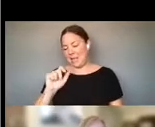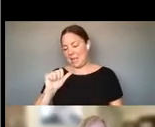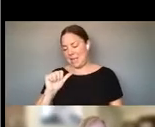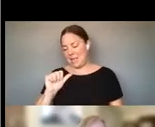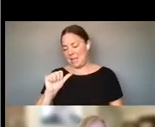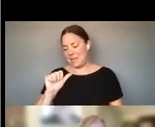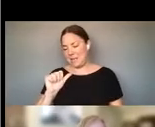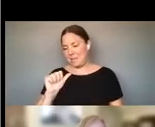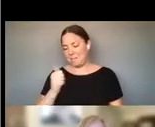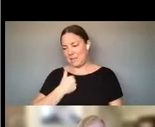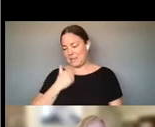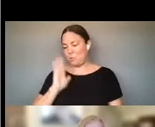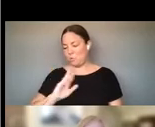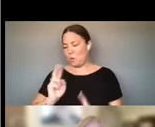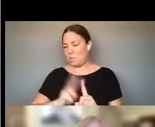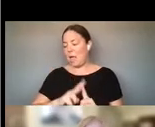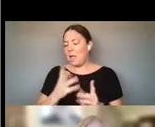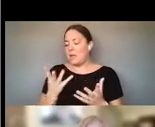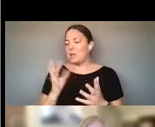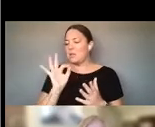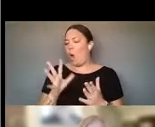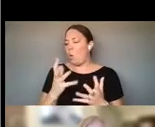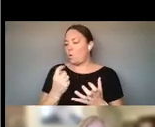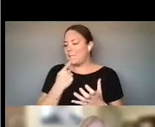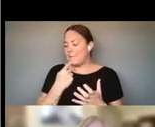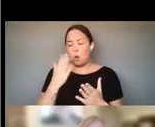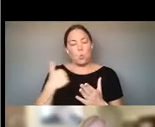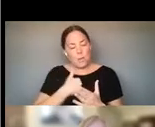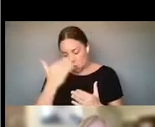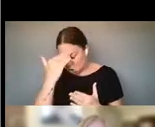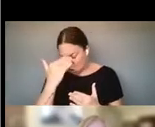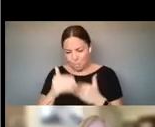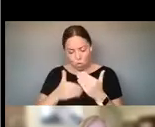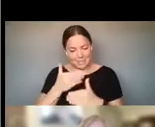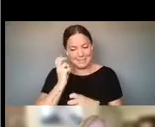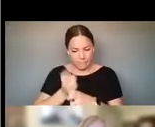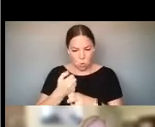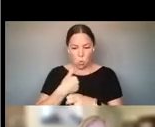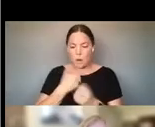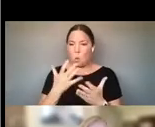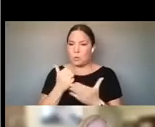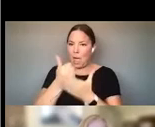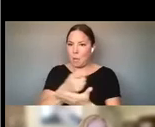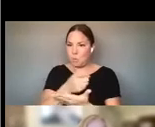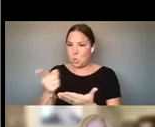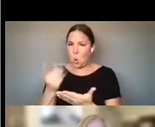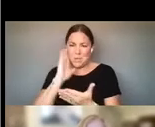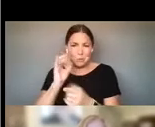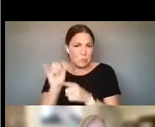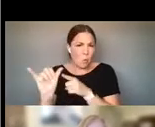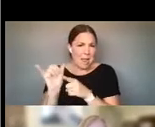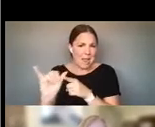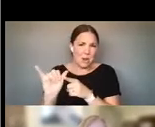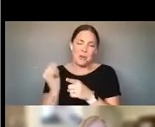just want to say that, uh, we know it's difficult and we're eager to help you. I was known to swear like a sailor when I was